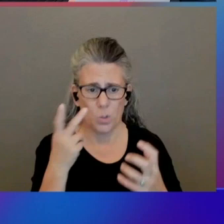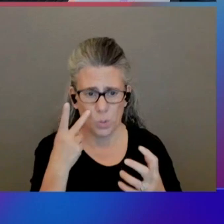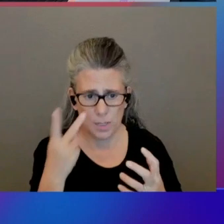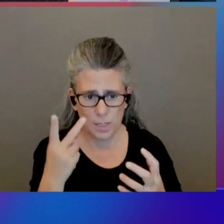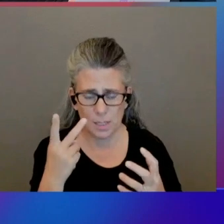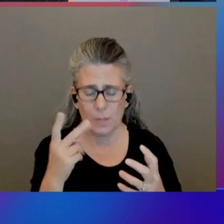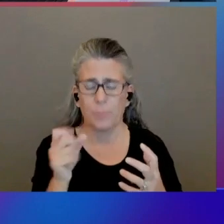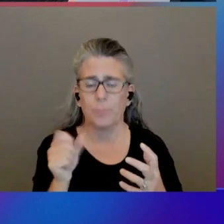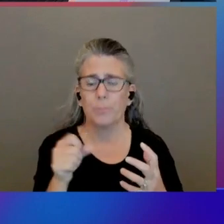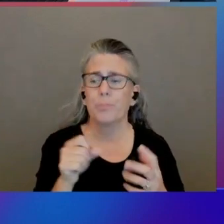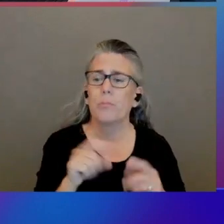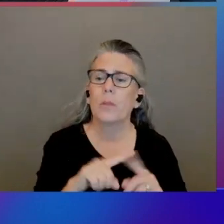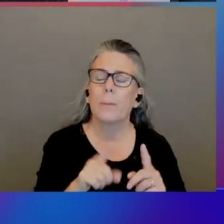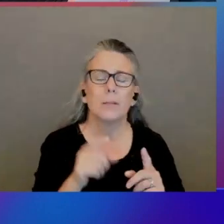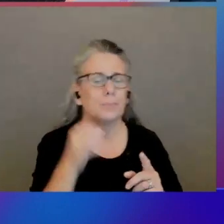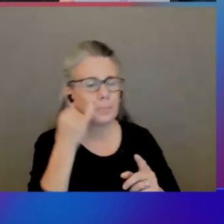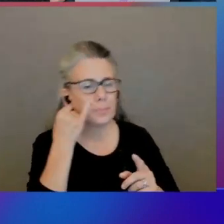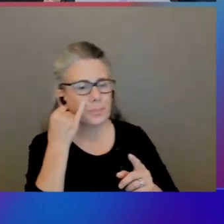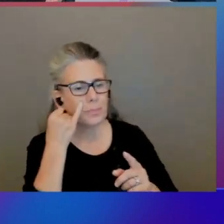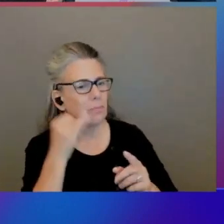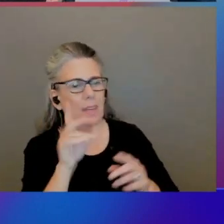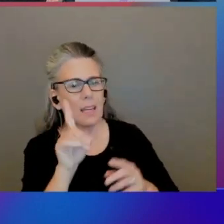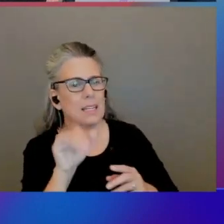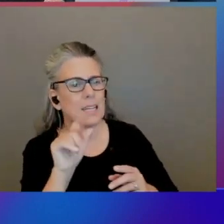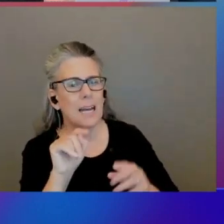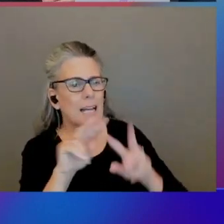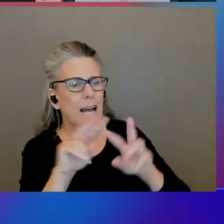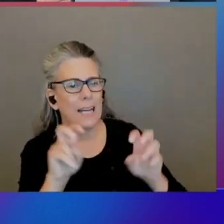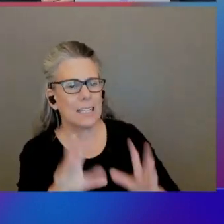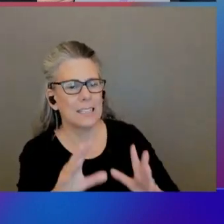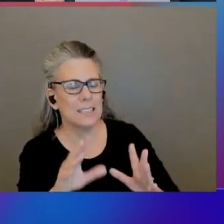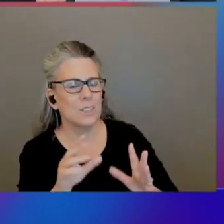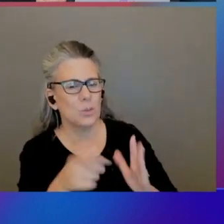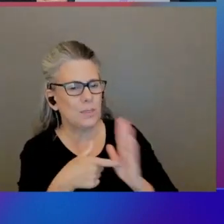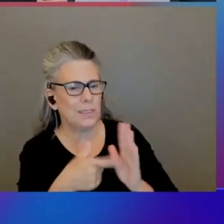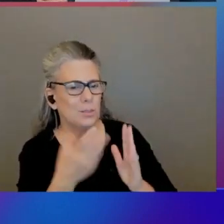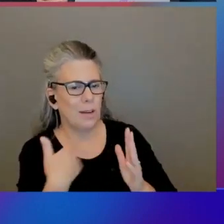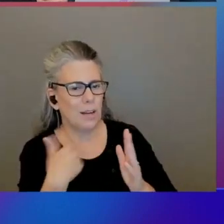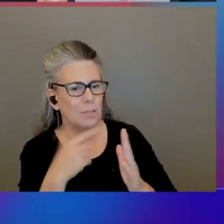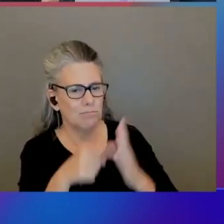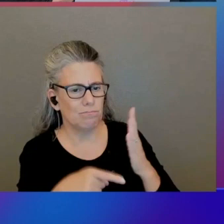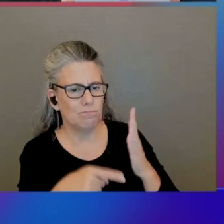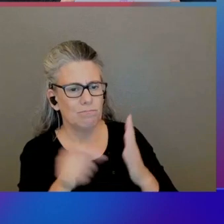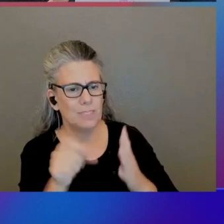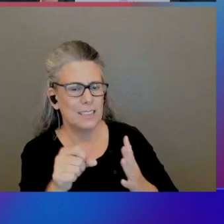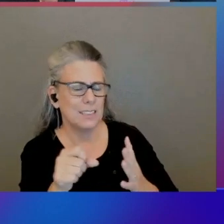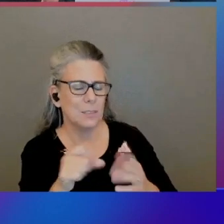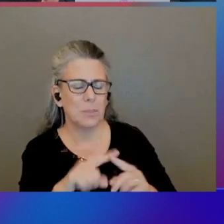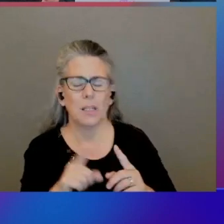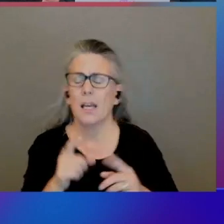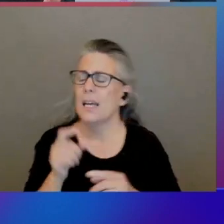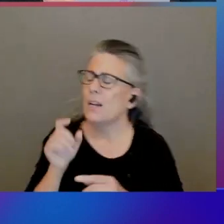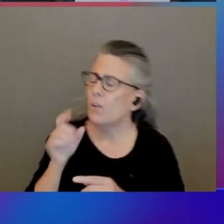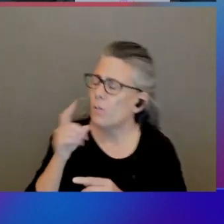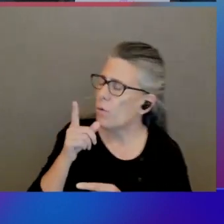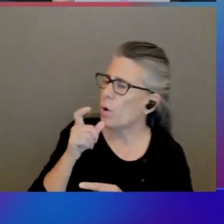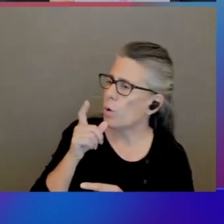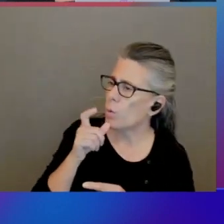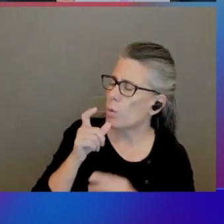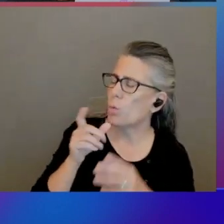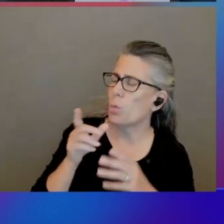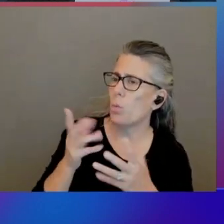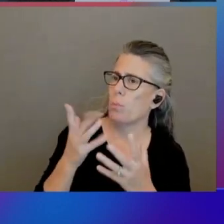data analyst without knowing basic SQL. And on the flip side of that, I'd also say that for that persona who does know SQL, it